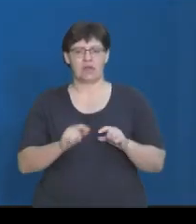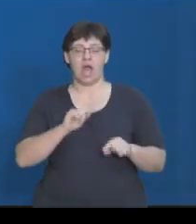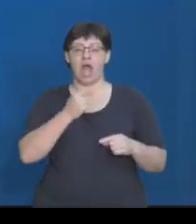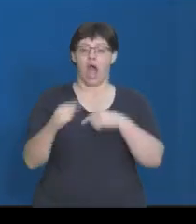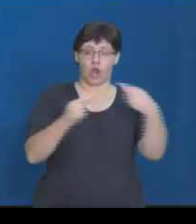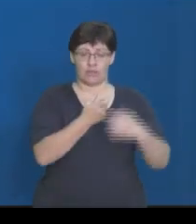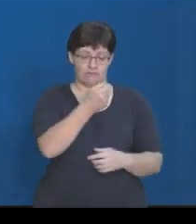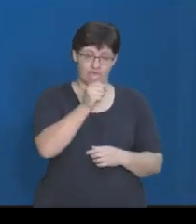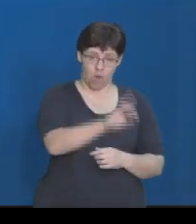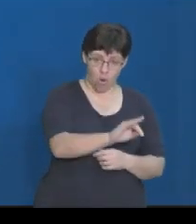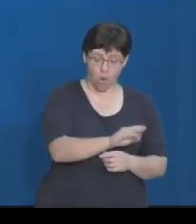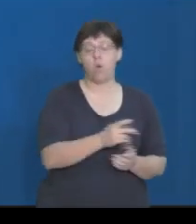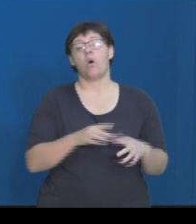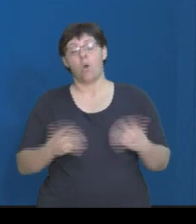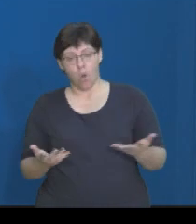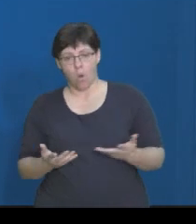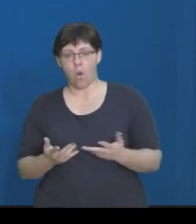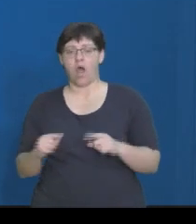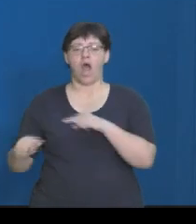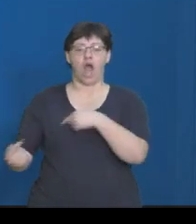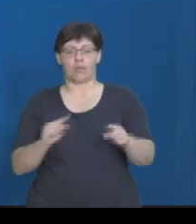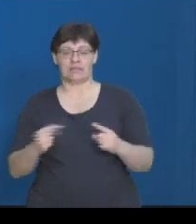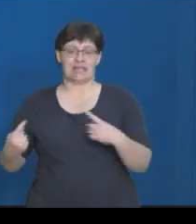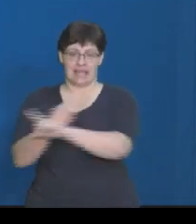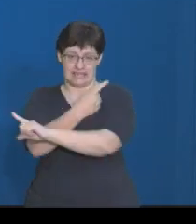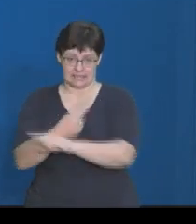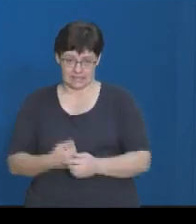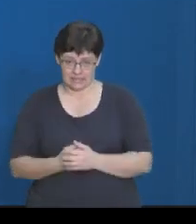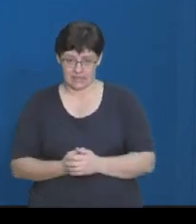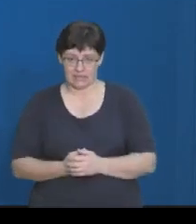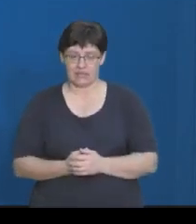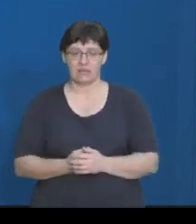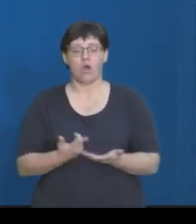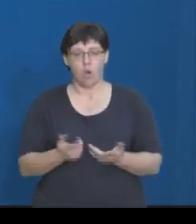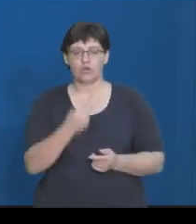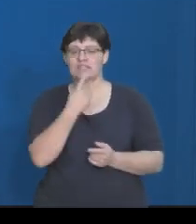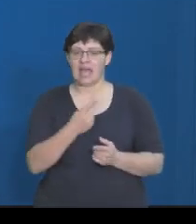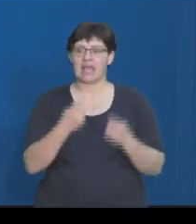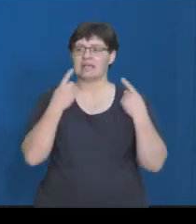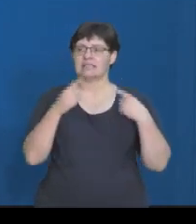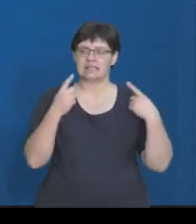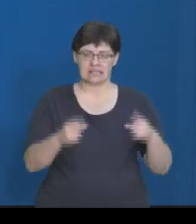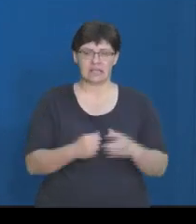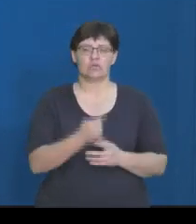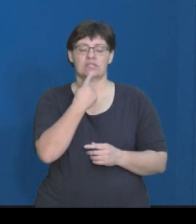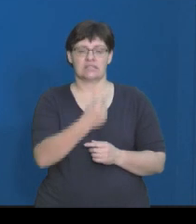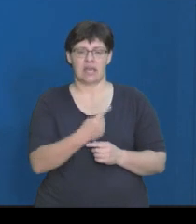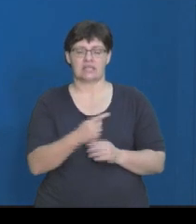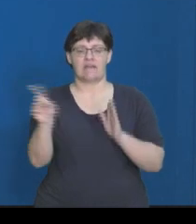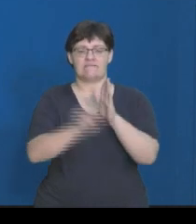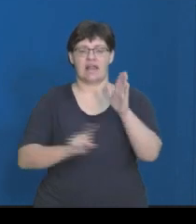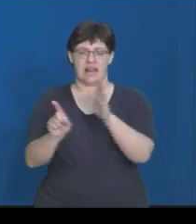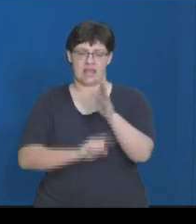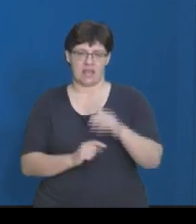for, and you also write arguments against, right? Or you say successes, then you say